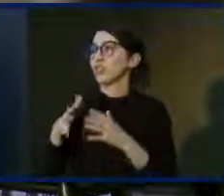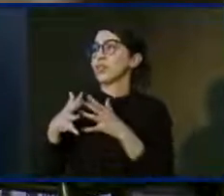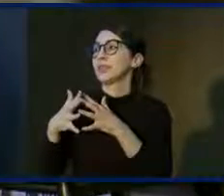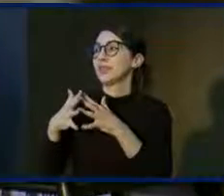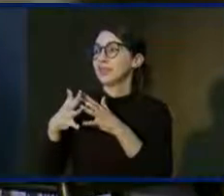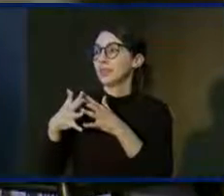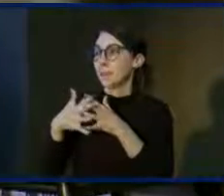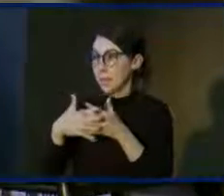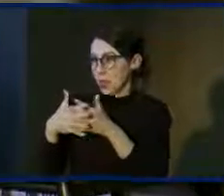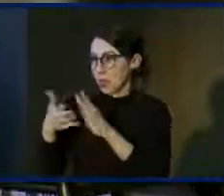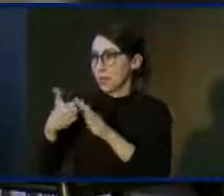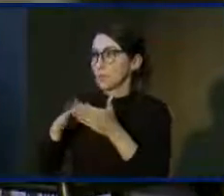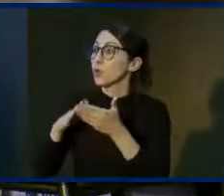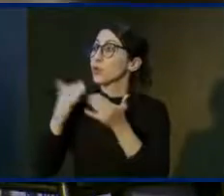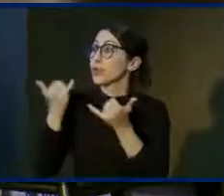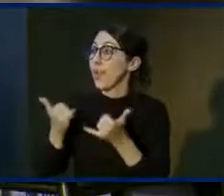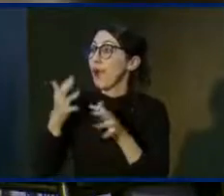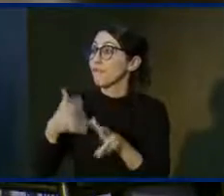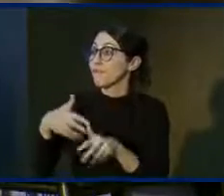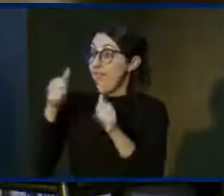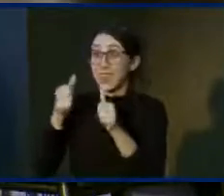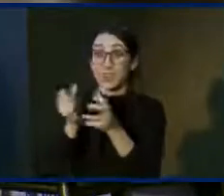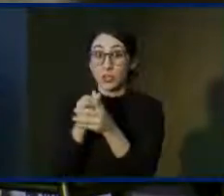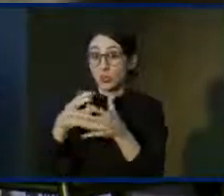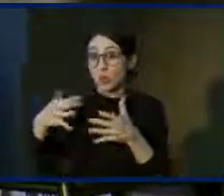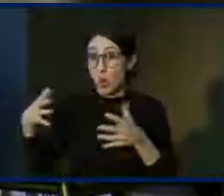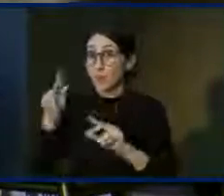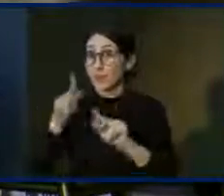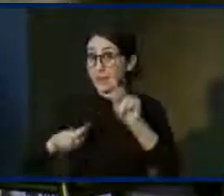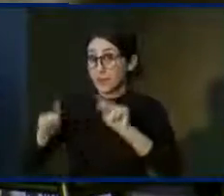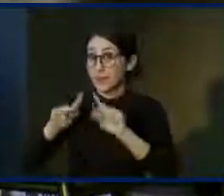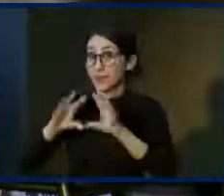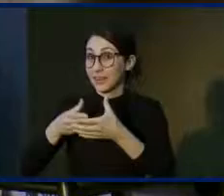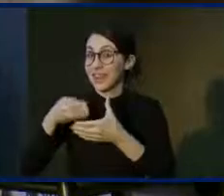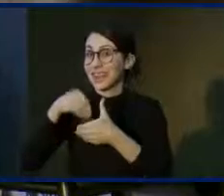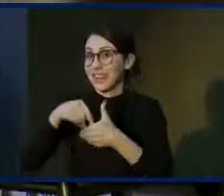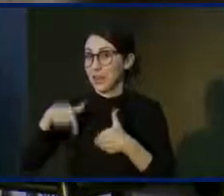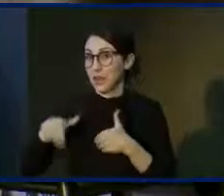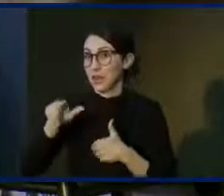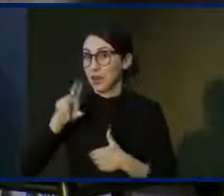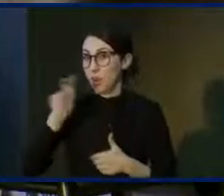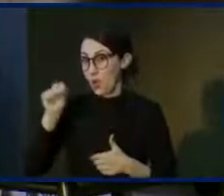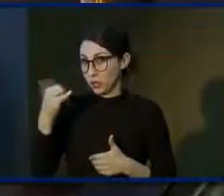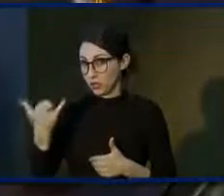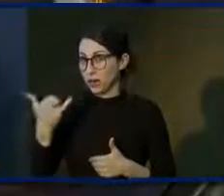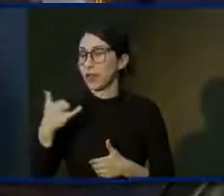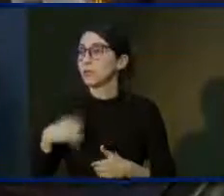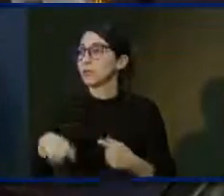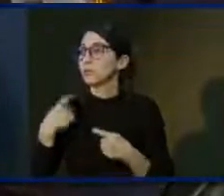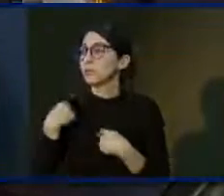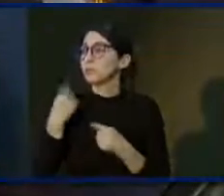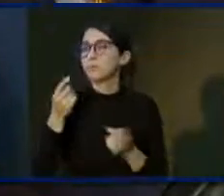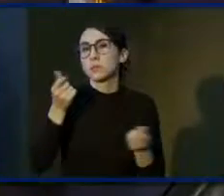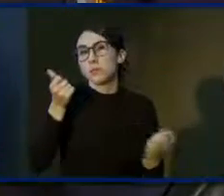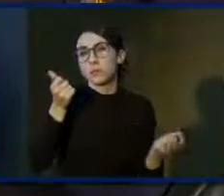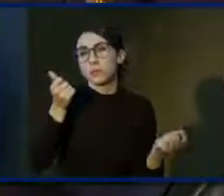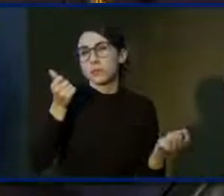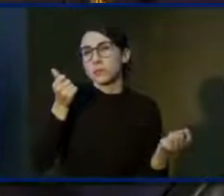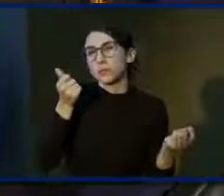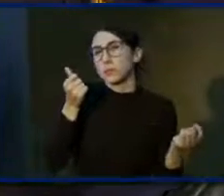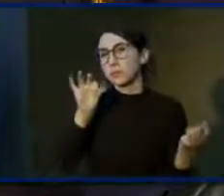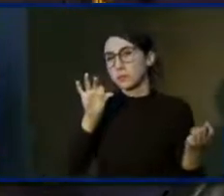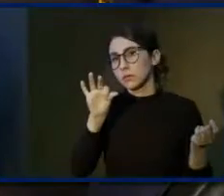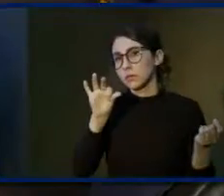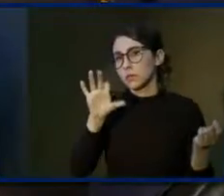demographic in America right now. And since 1992, we started seeing a trend where the Asian community started to shift